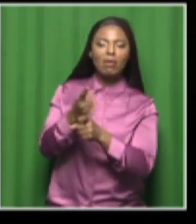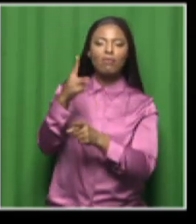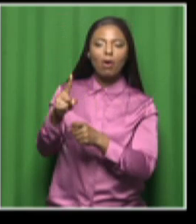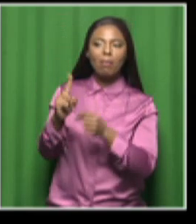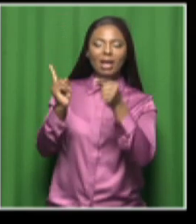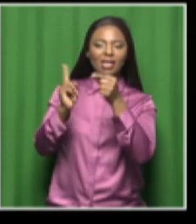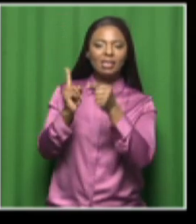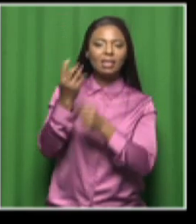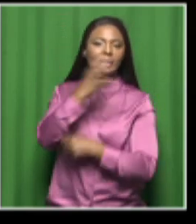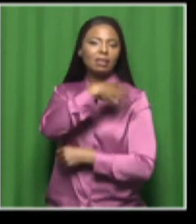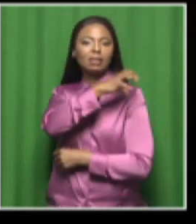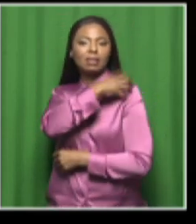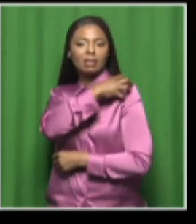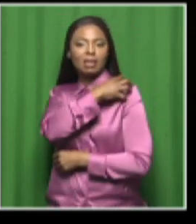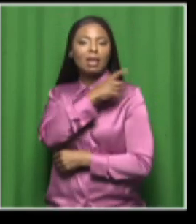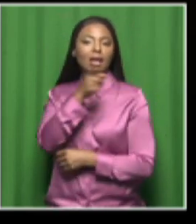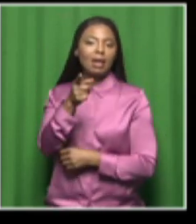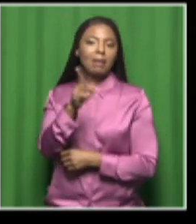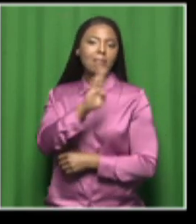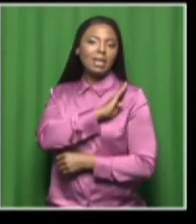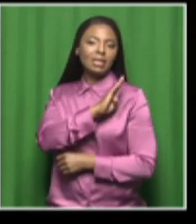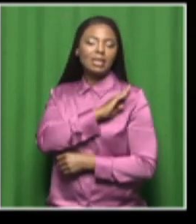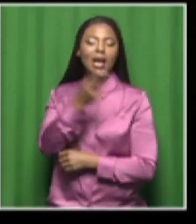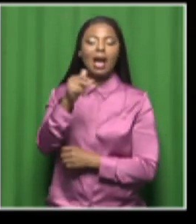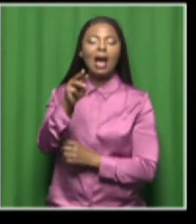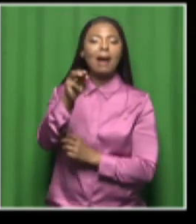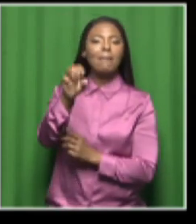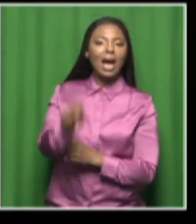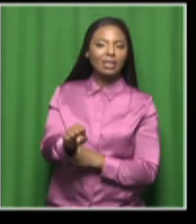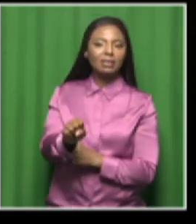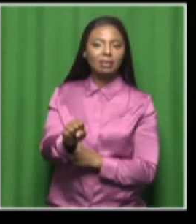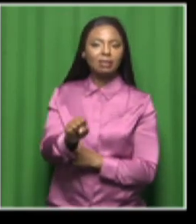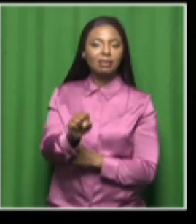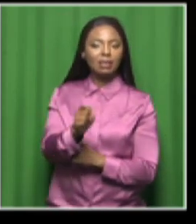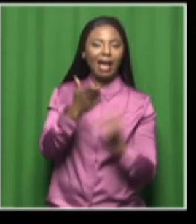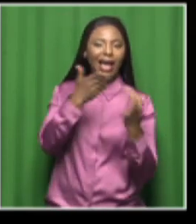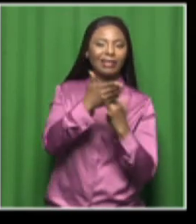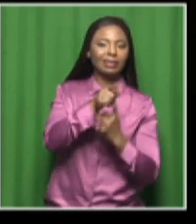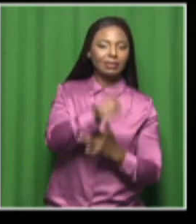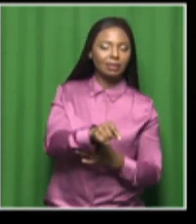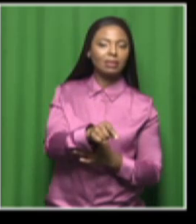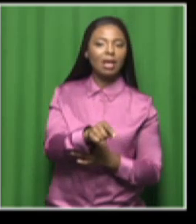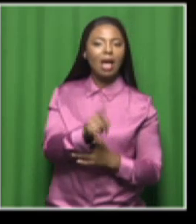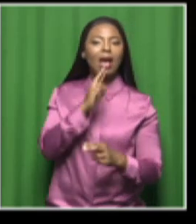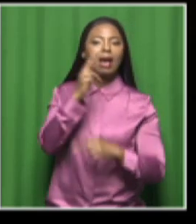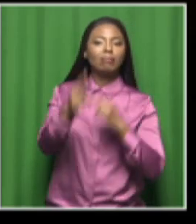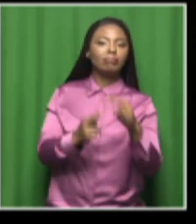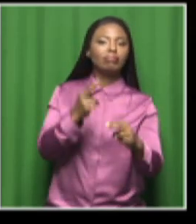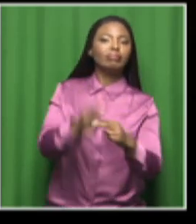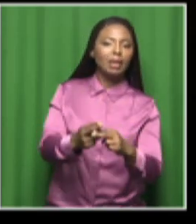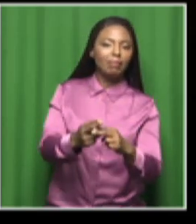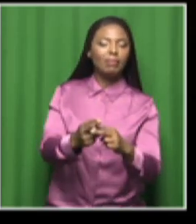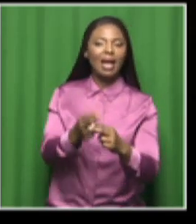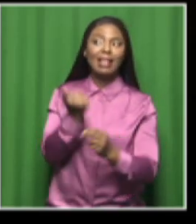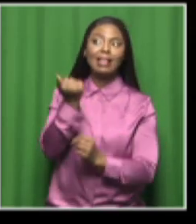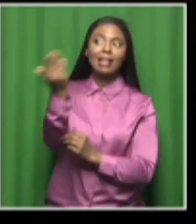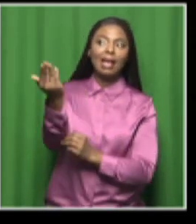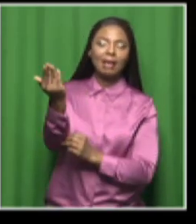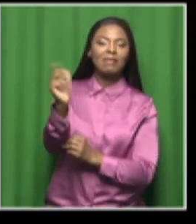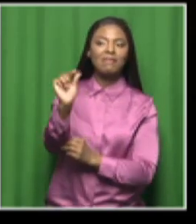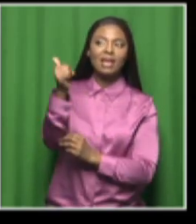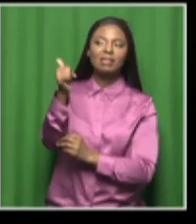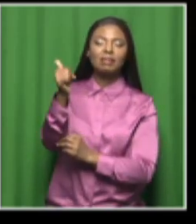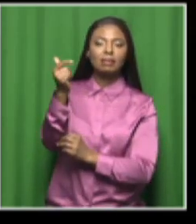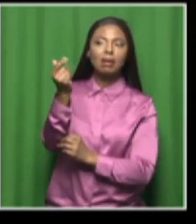group Hamas. And basically, this was a repeat of a claim that first appeared